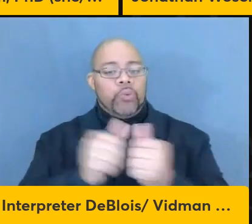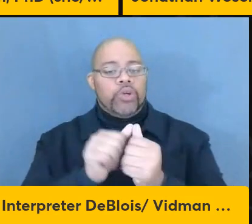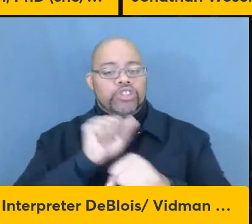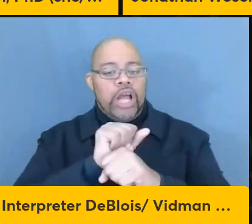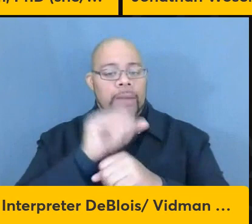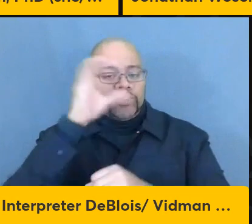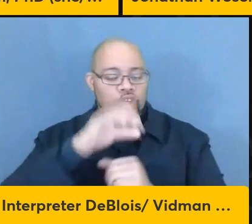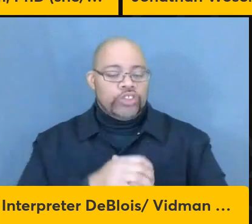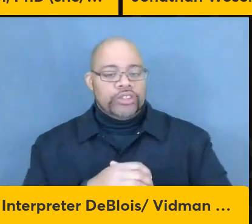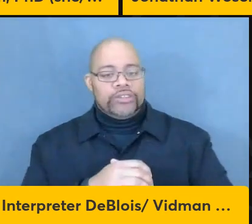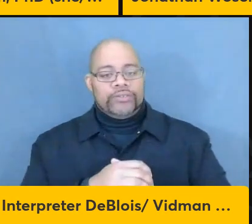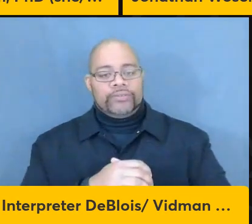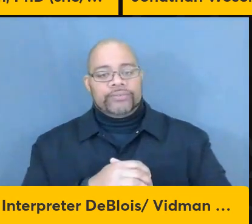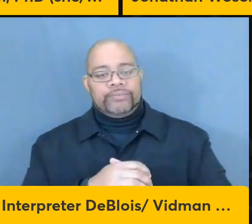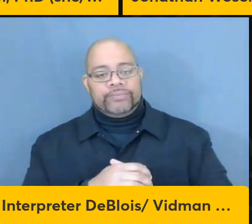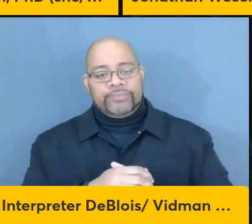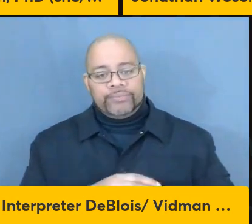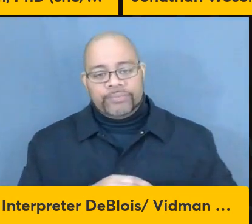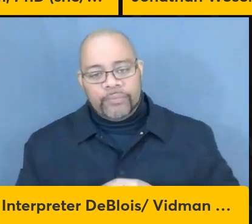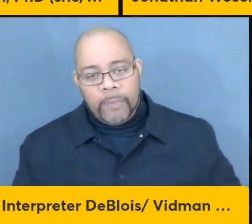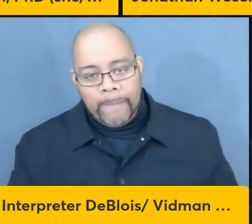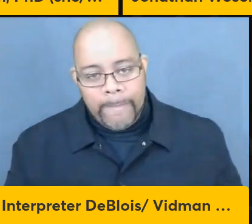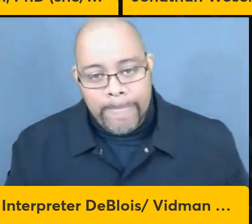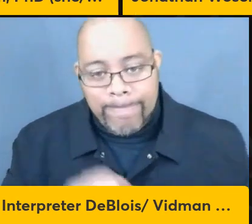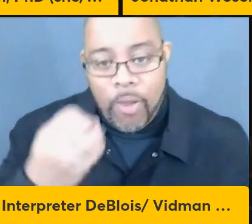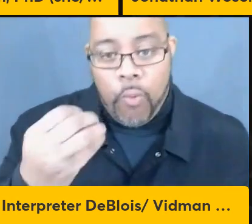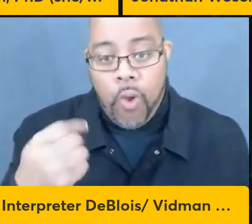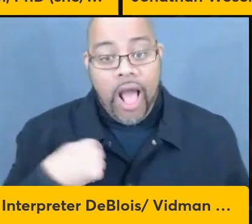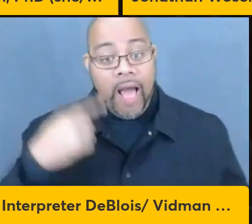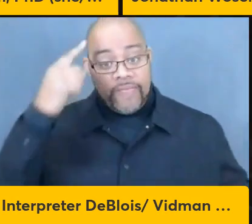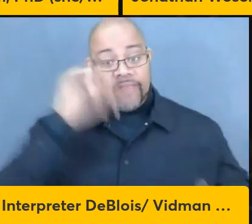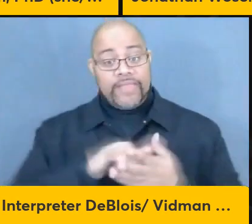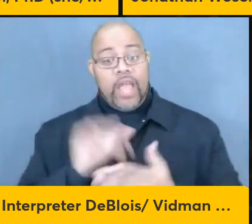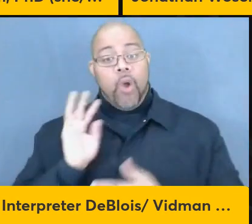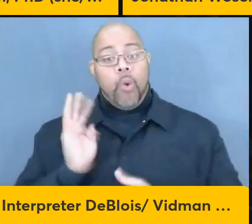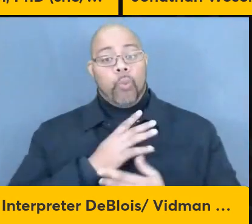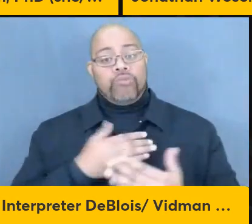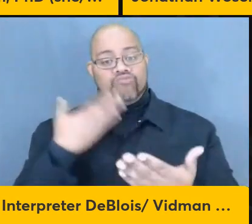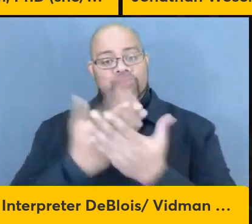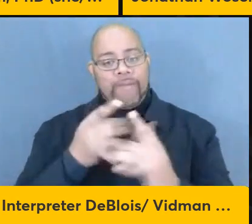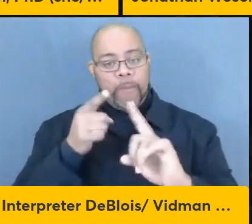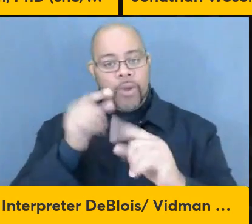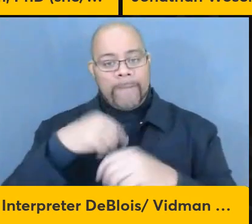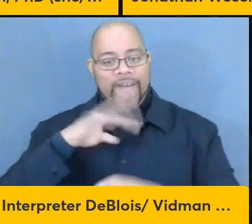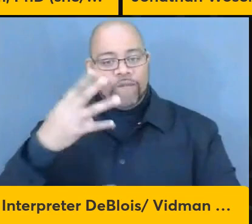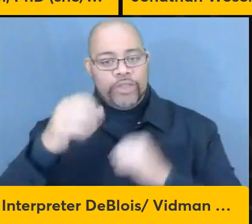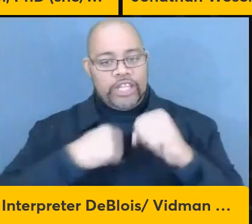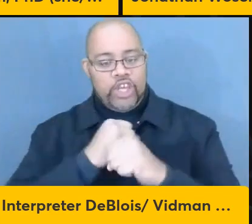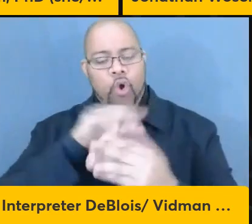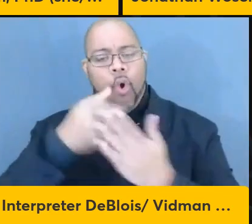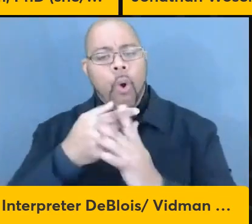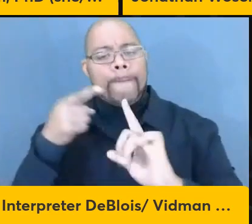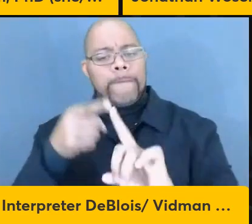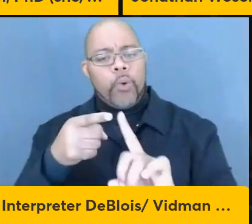searches and stuff like that. So I think we reached that point in my fourth year. So the whole point basically was